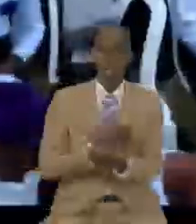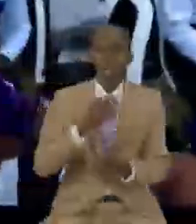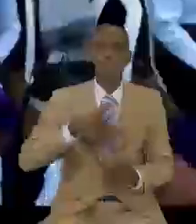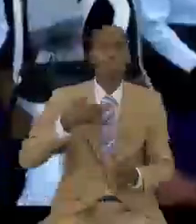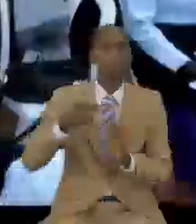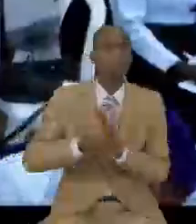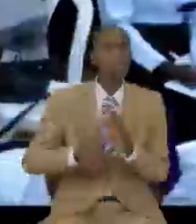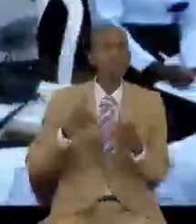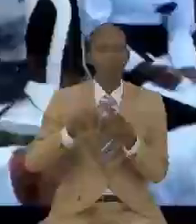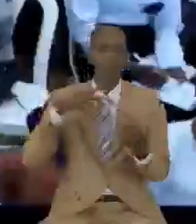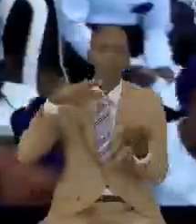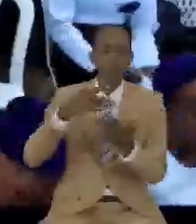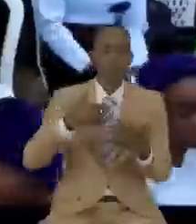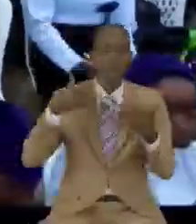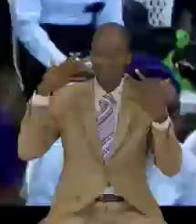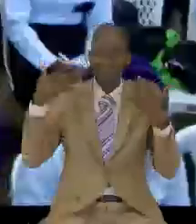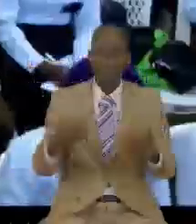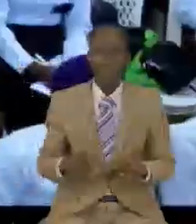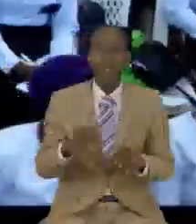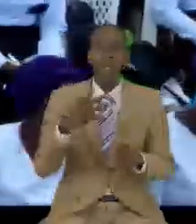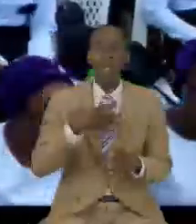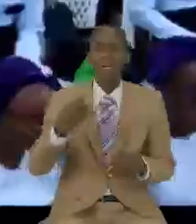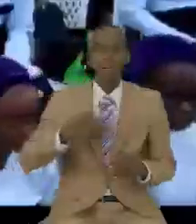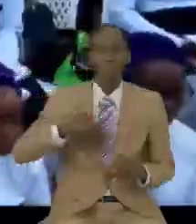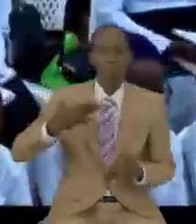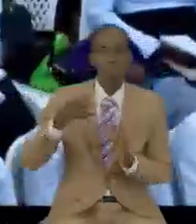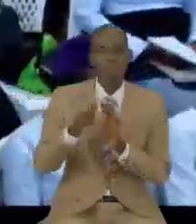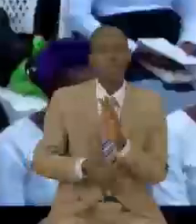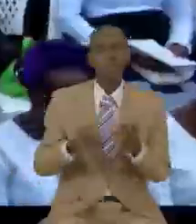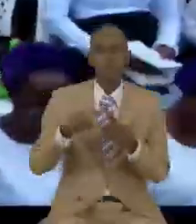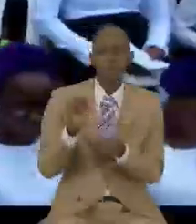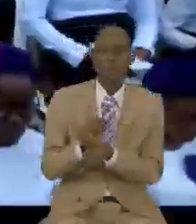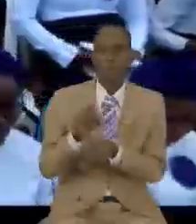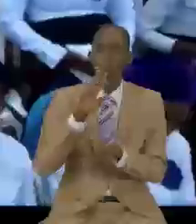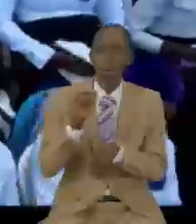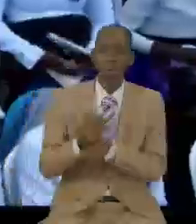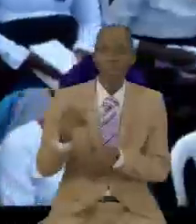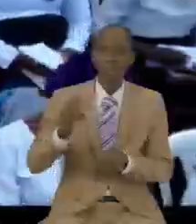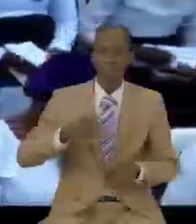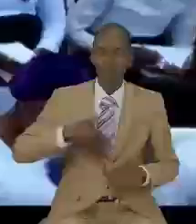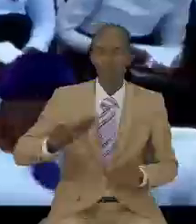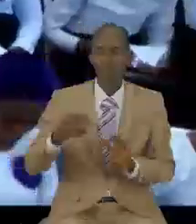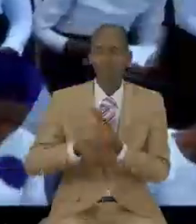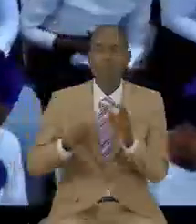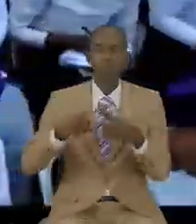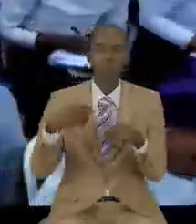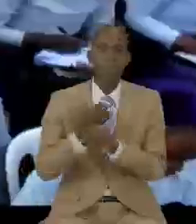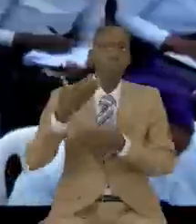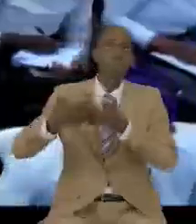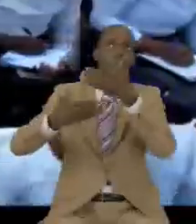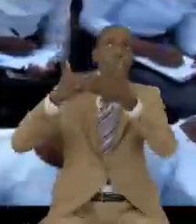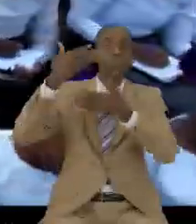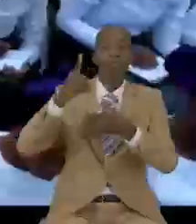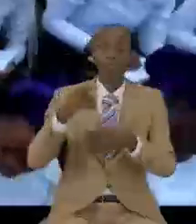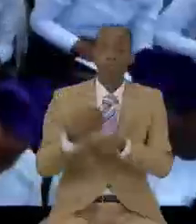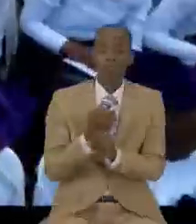then you have passed out, and the willingness to work, and you are working, the willingness to make progress, you are making progress, the